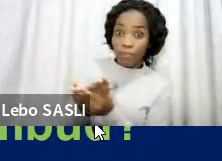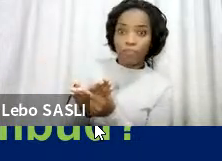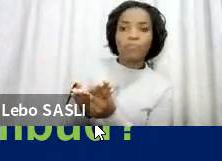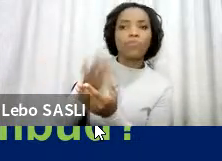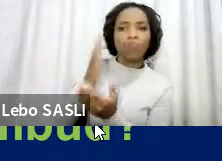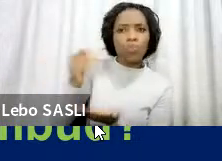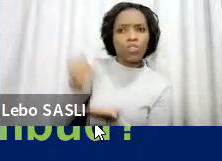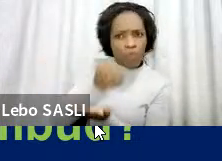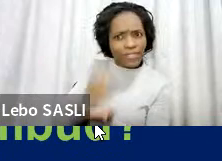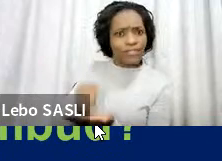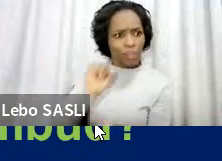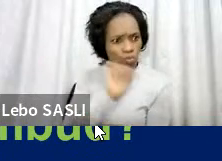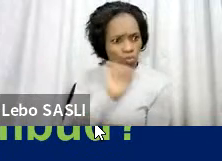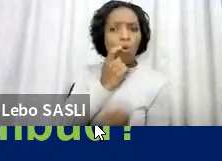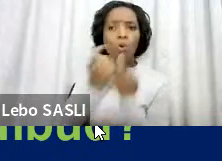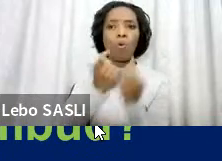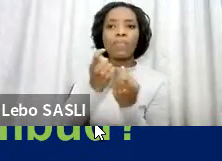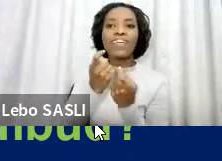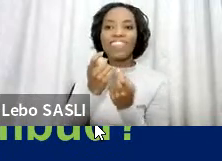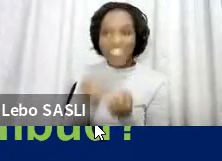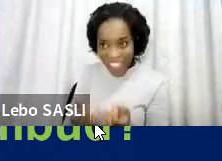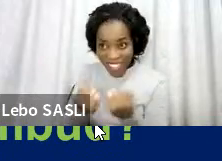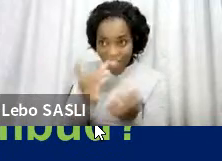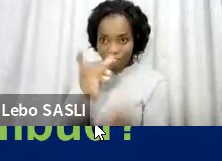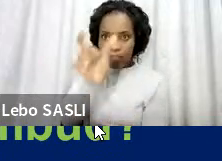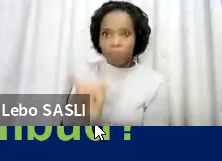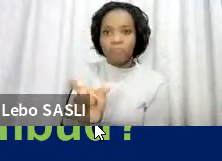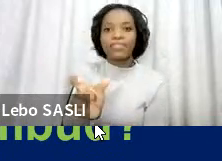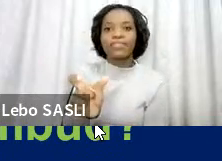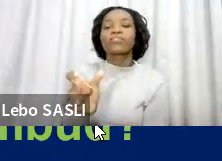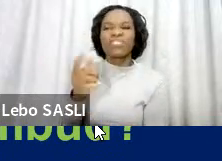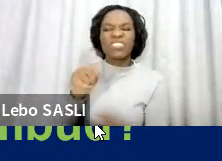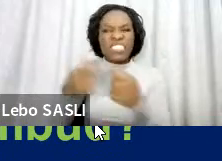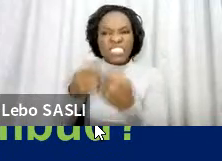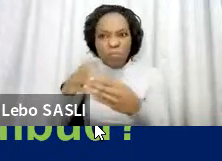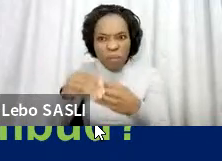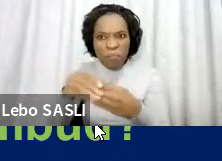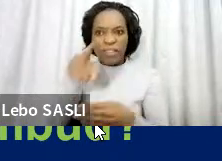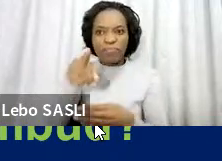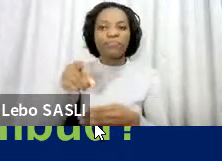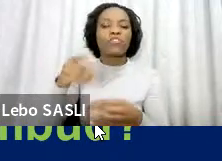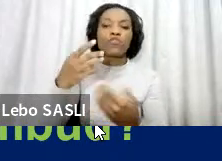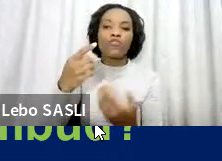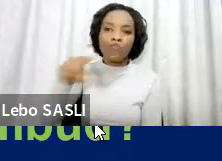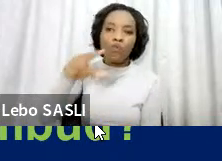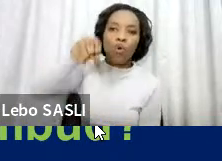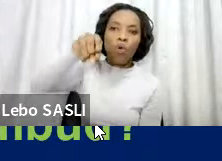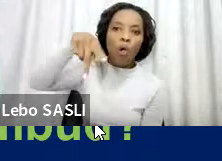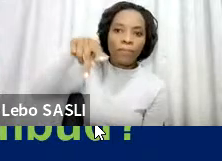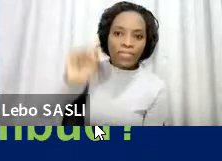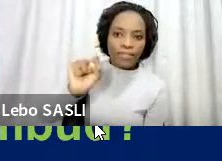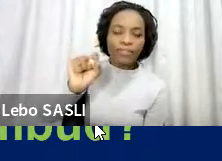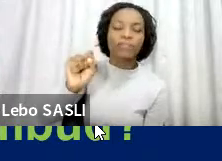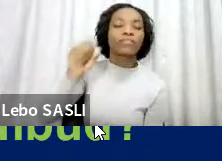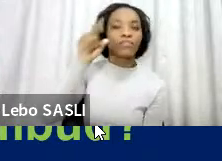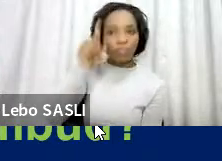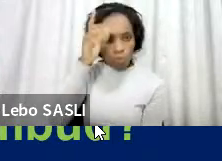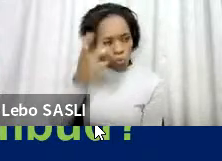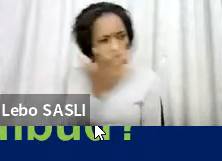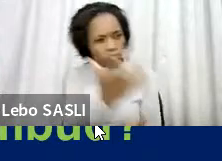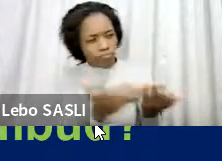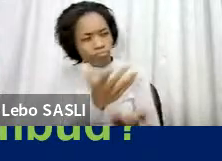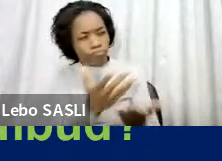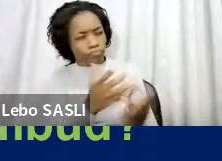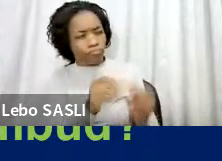and assigned to an individual operations team member who will engage with you from start up until the matter has